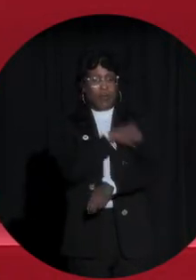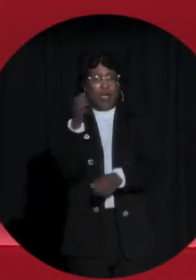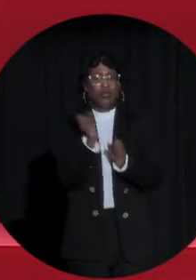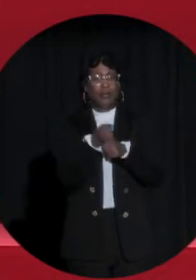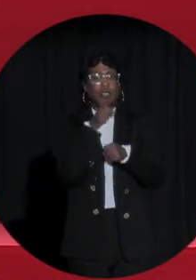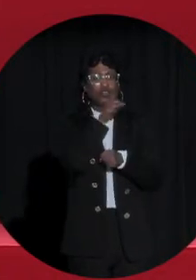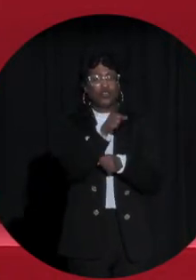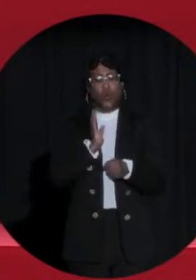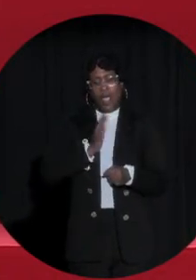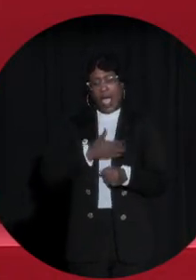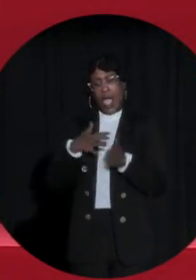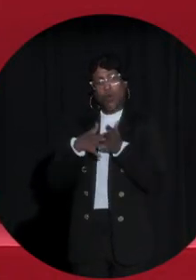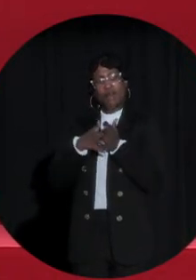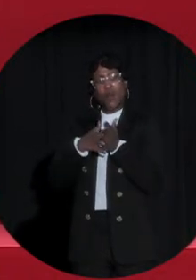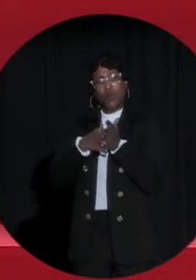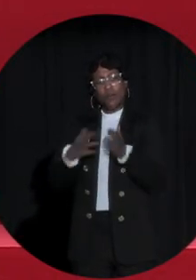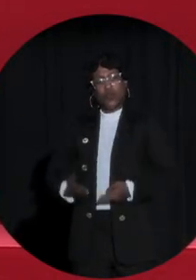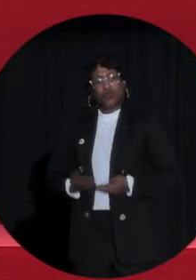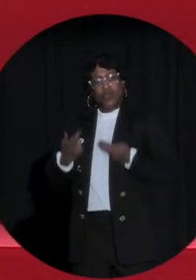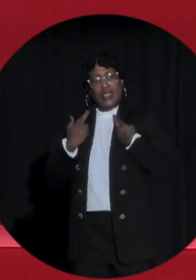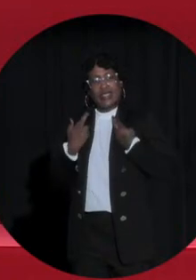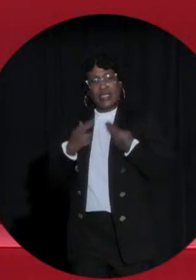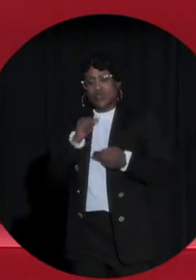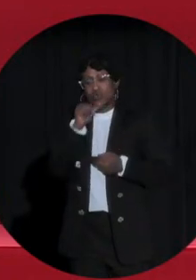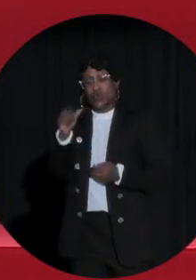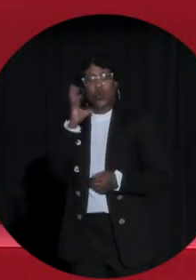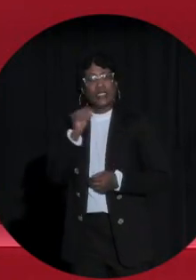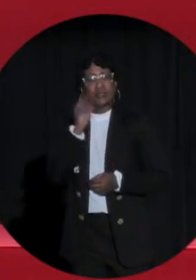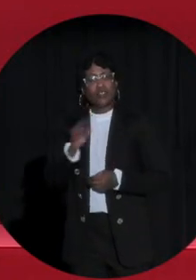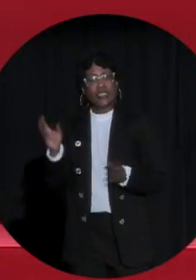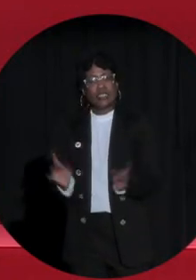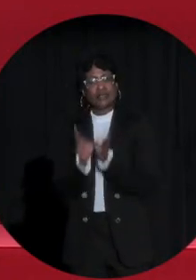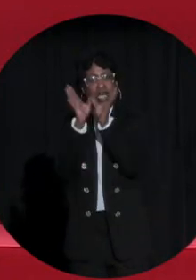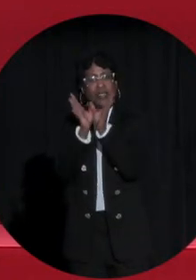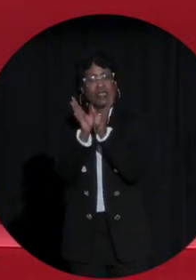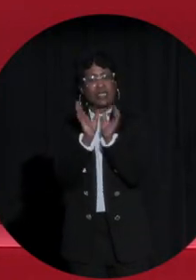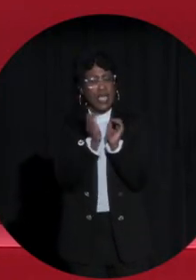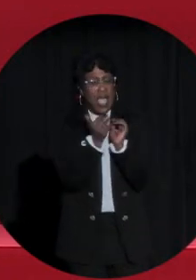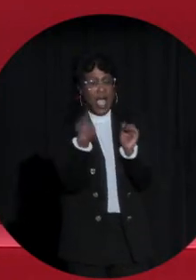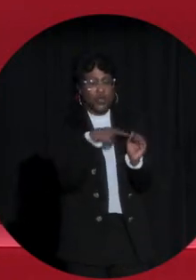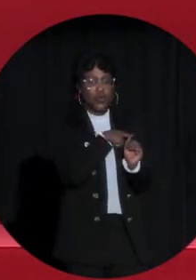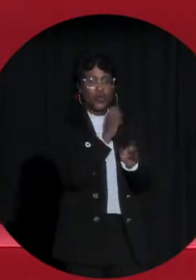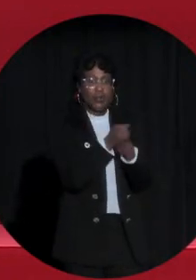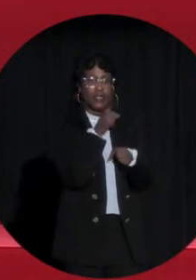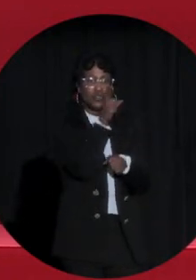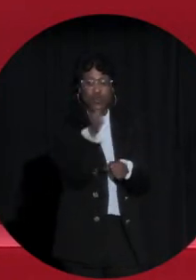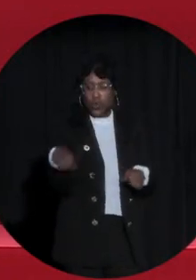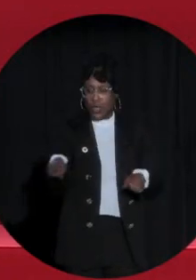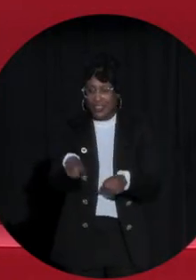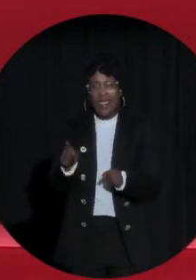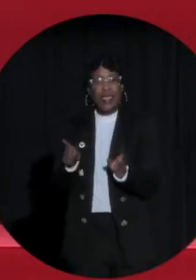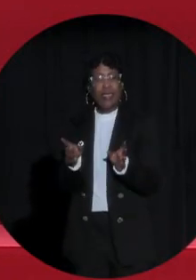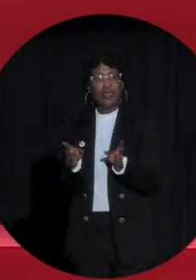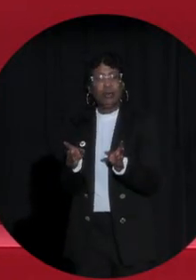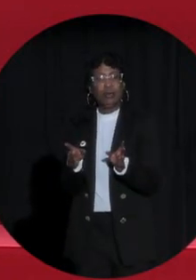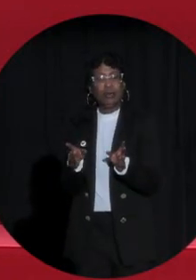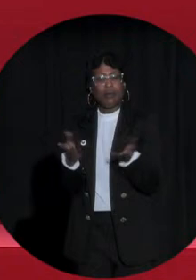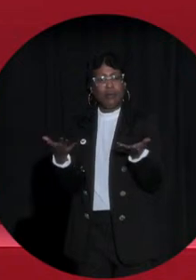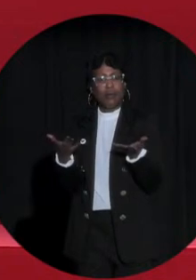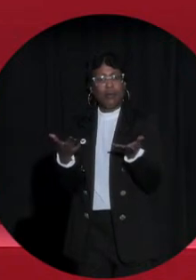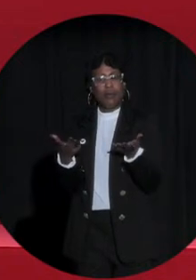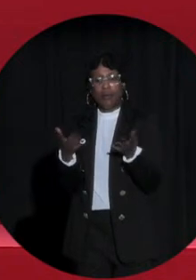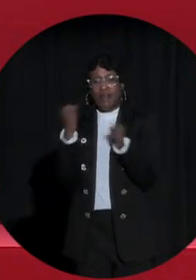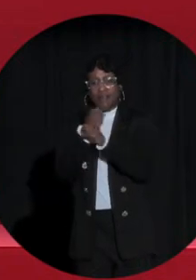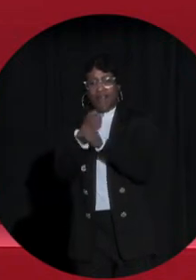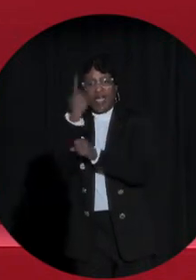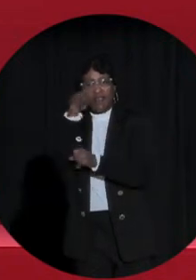against violence in our communities? How do we ensure that they aren't left to fight for themselves? We need to look